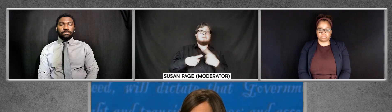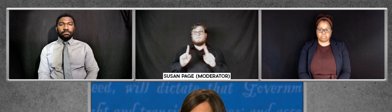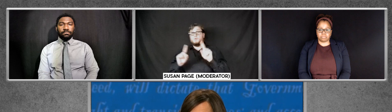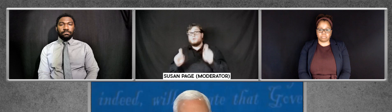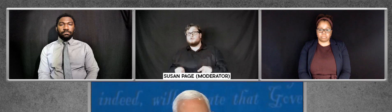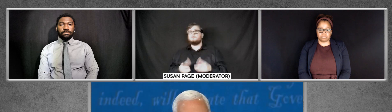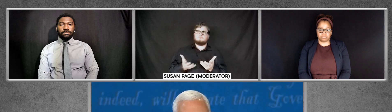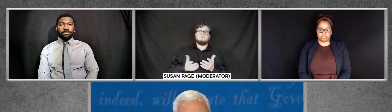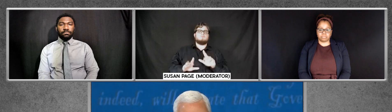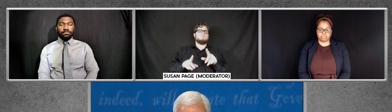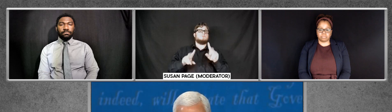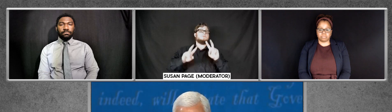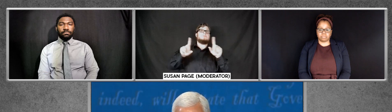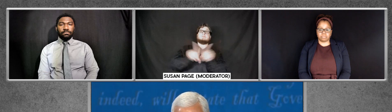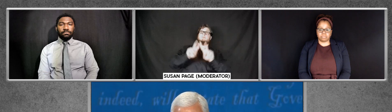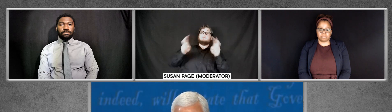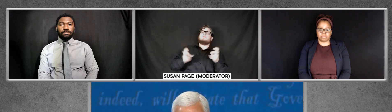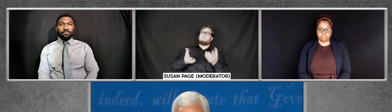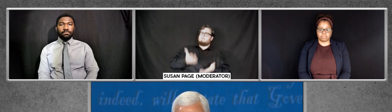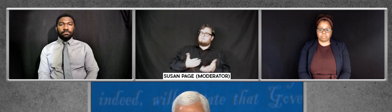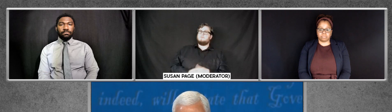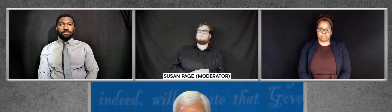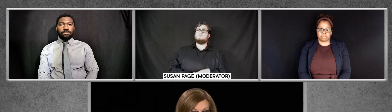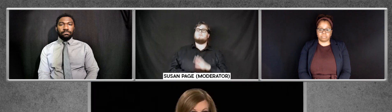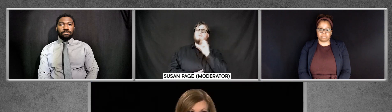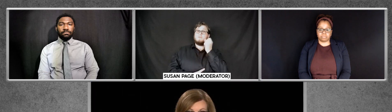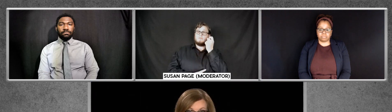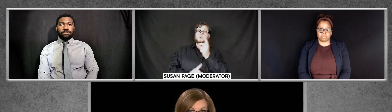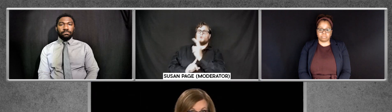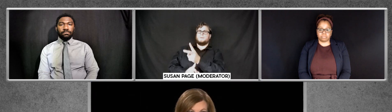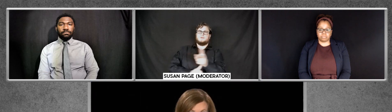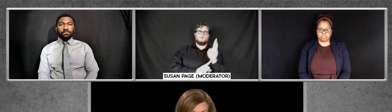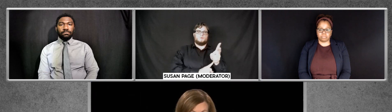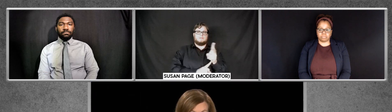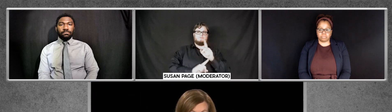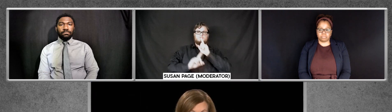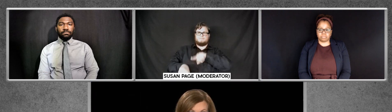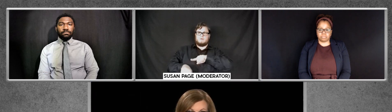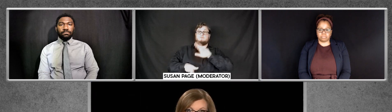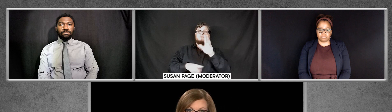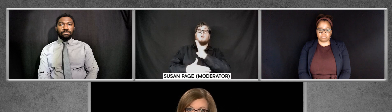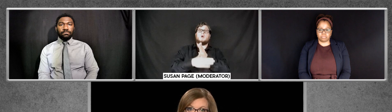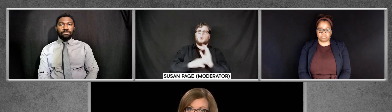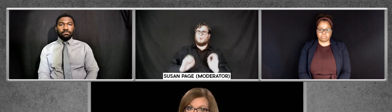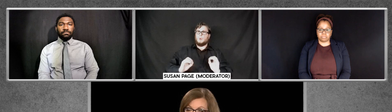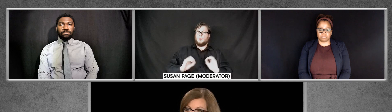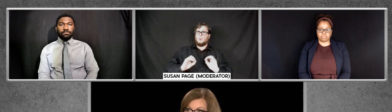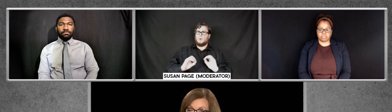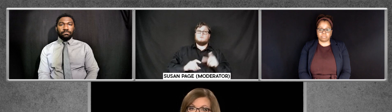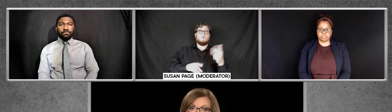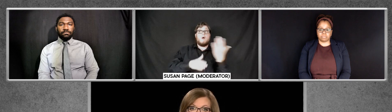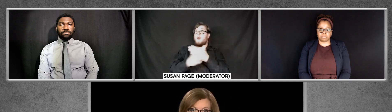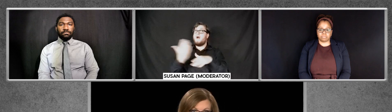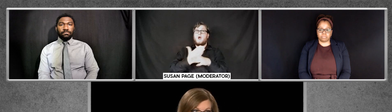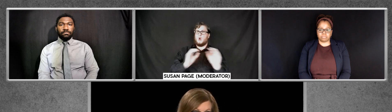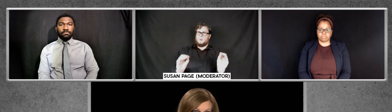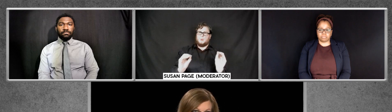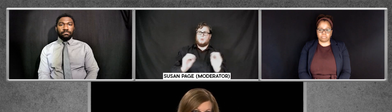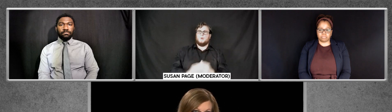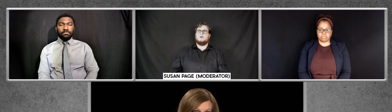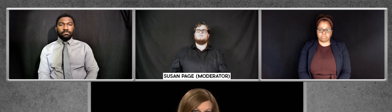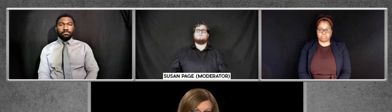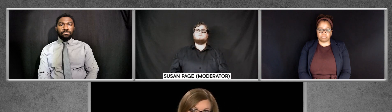then have 2 minutes to answer without interruption by me or the other candidate. Then we'll take 6 minutes or so to discuss